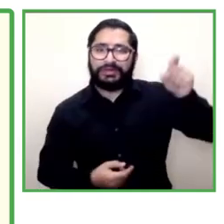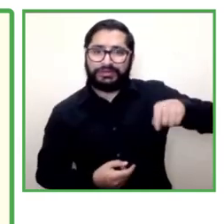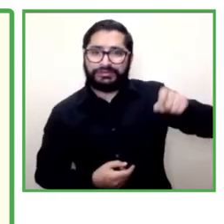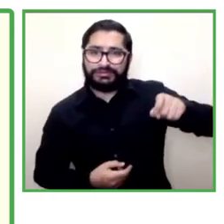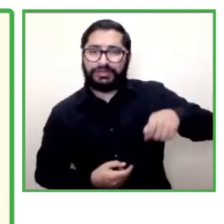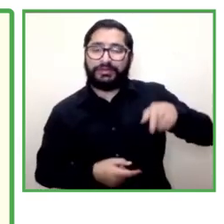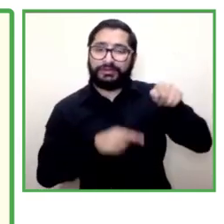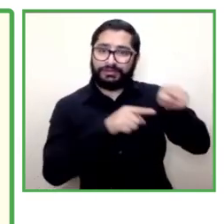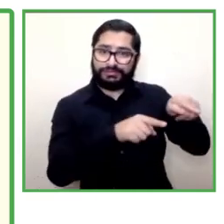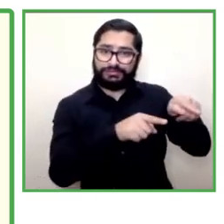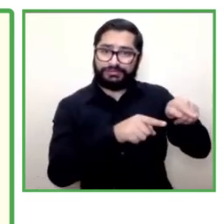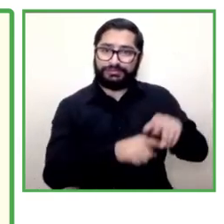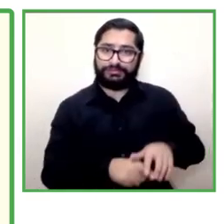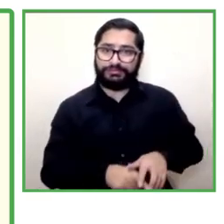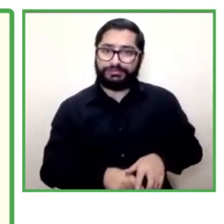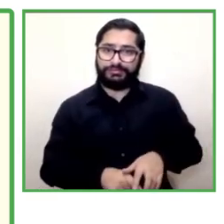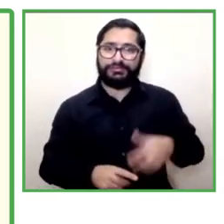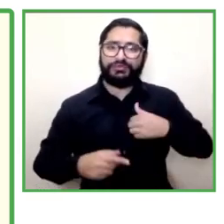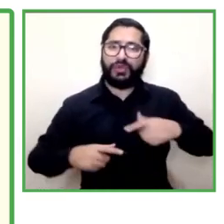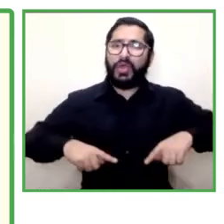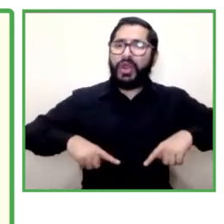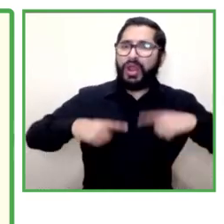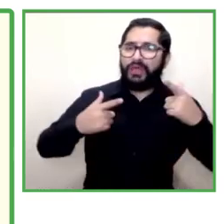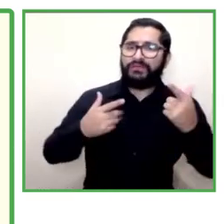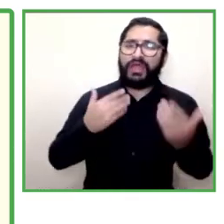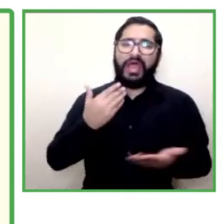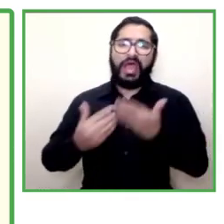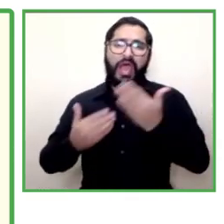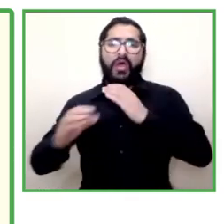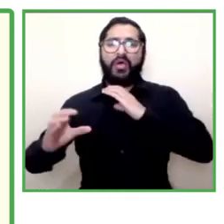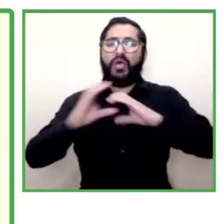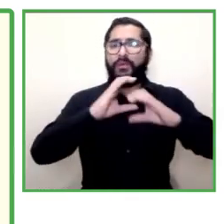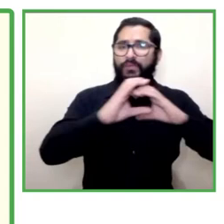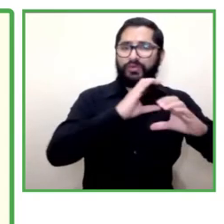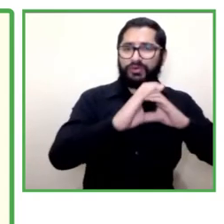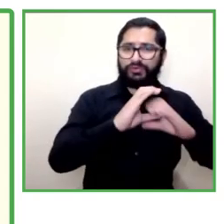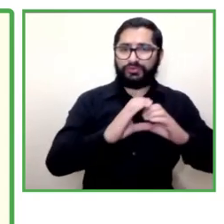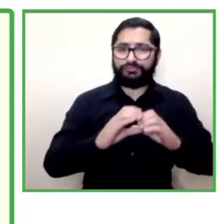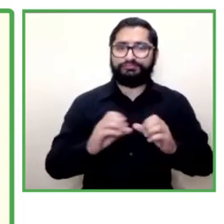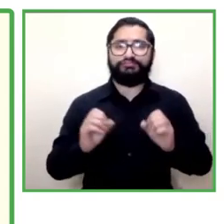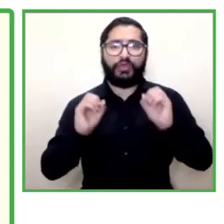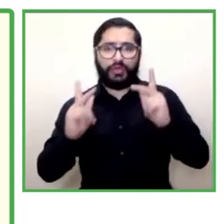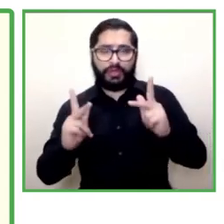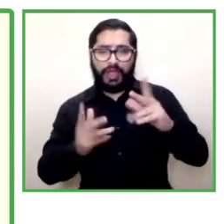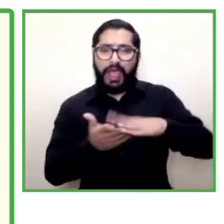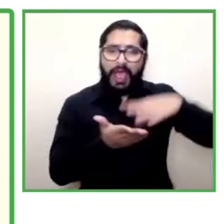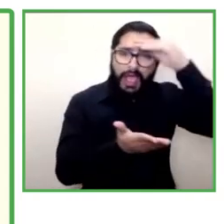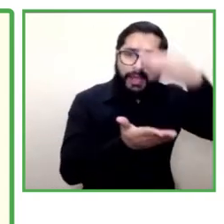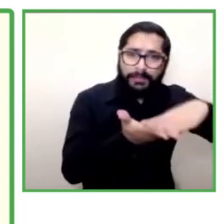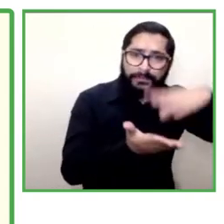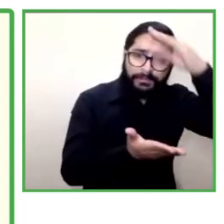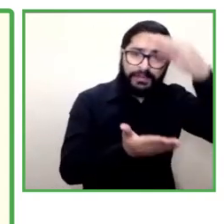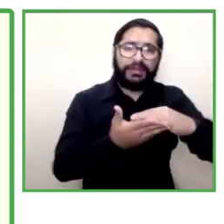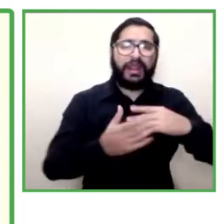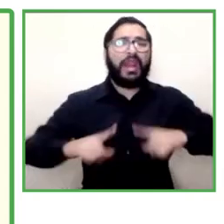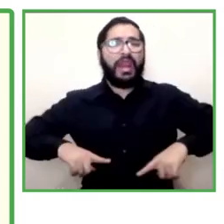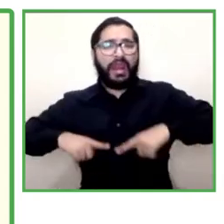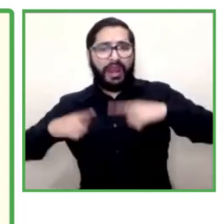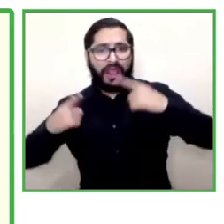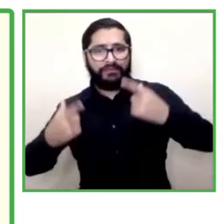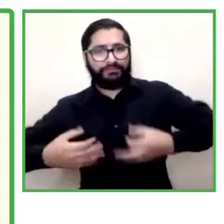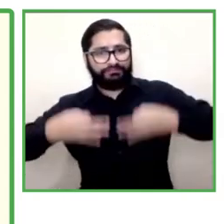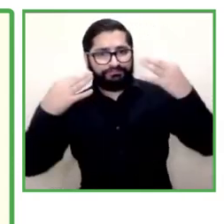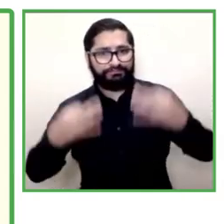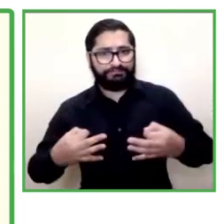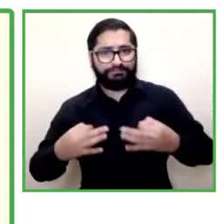the best possible family life and upbringing for this child. So here it presents a friendly interface that can be used by